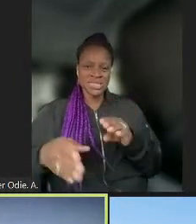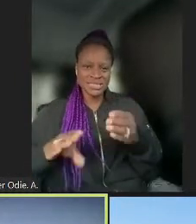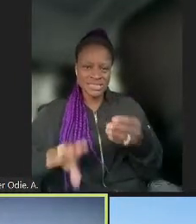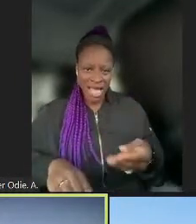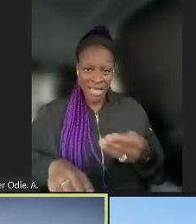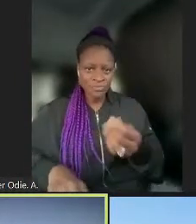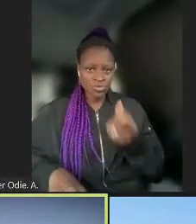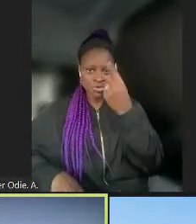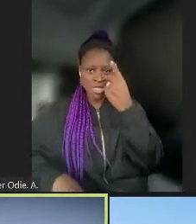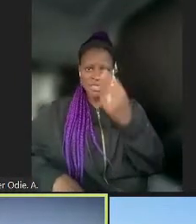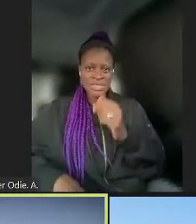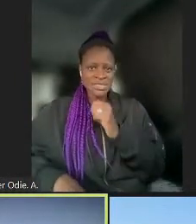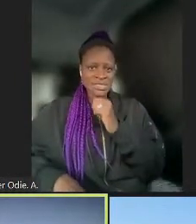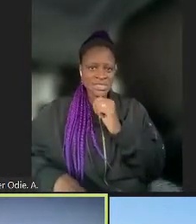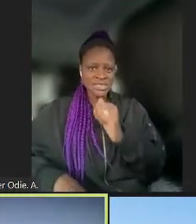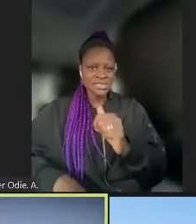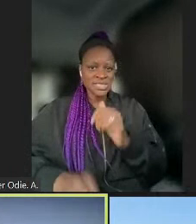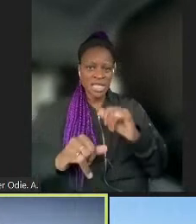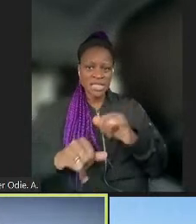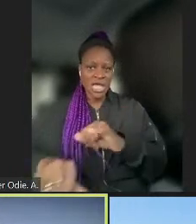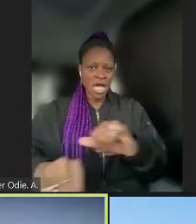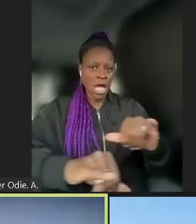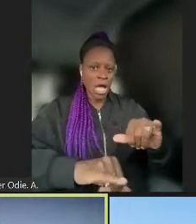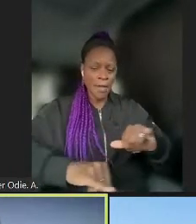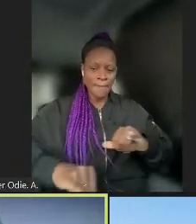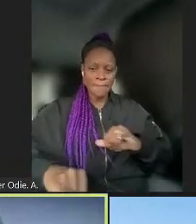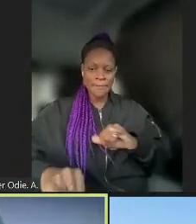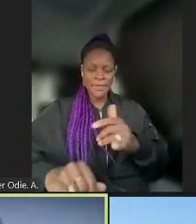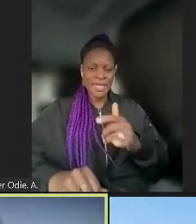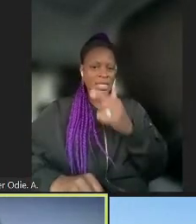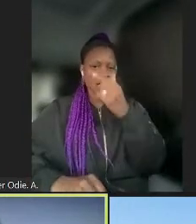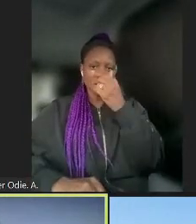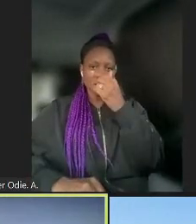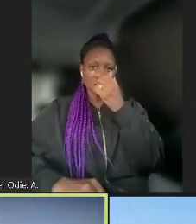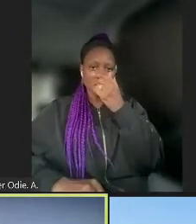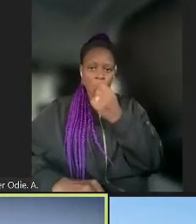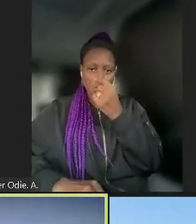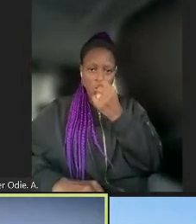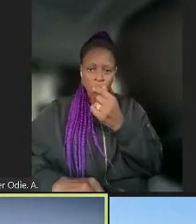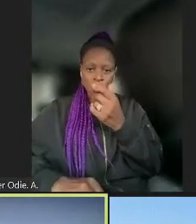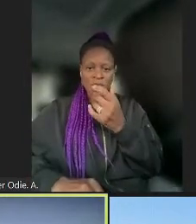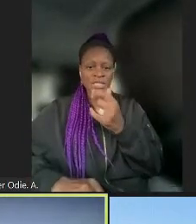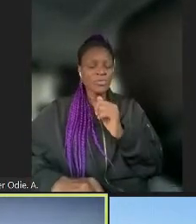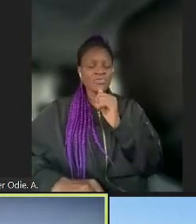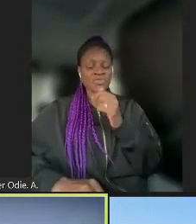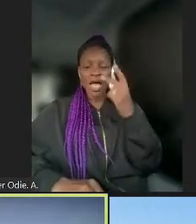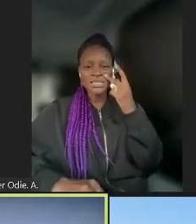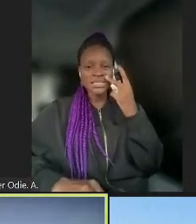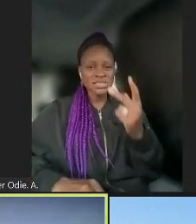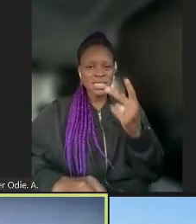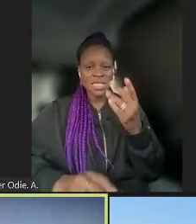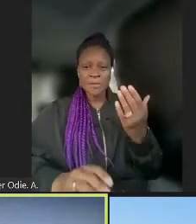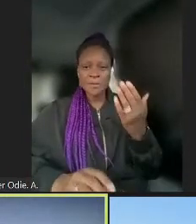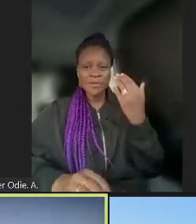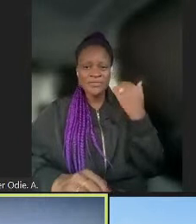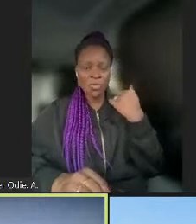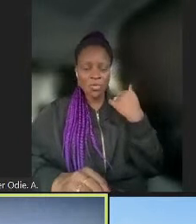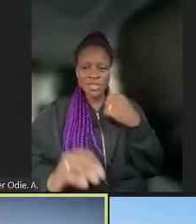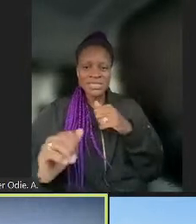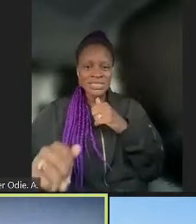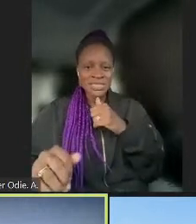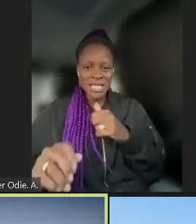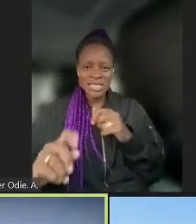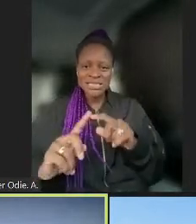We're dealing with a new virus, something we haven't seen before. That's why it's a pandemic and it's an emergency. And that's